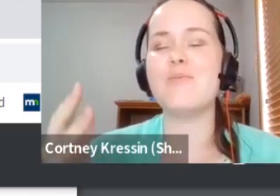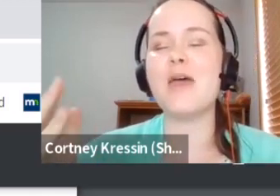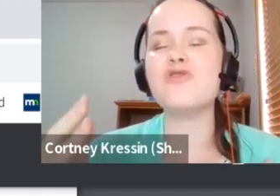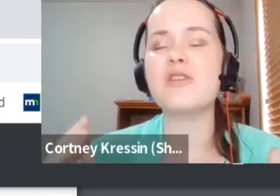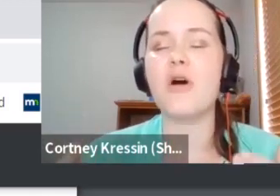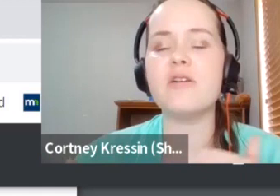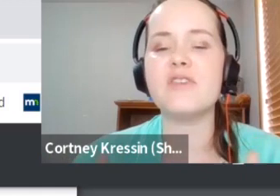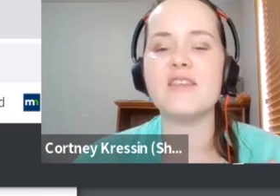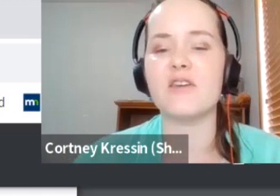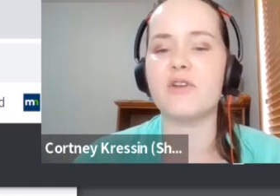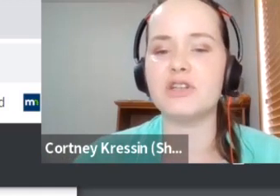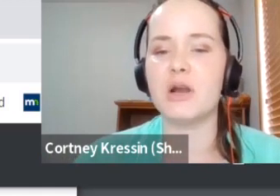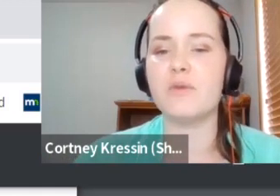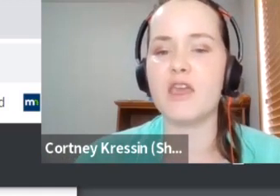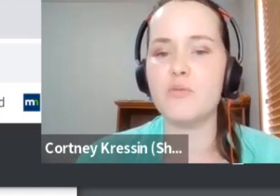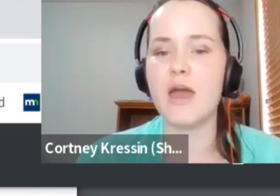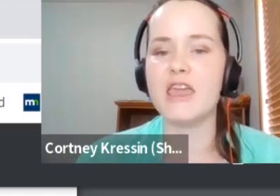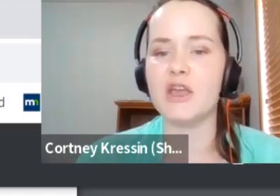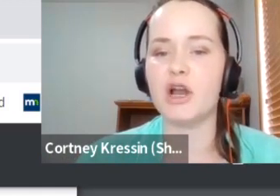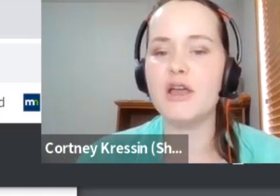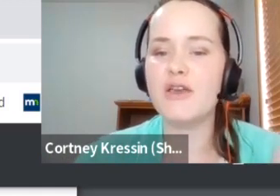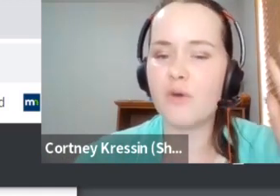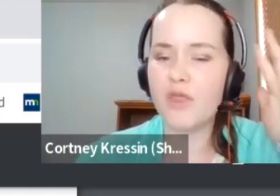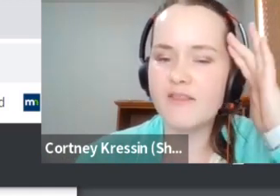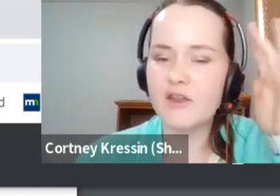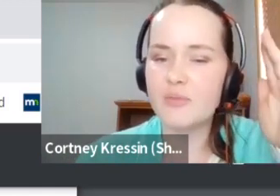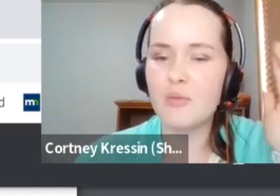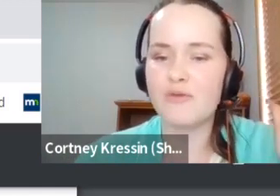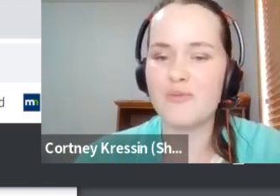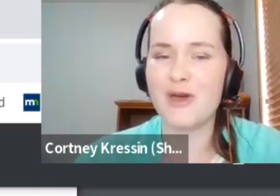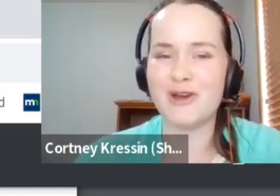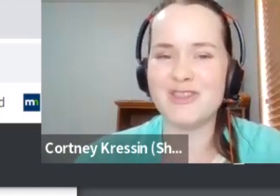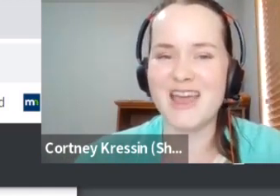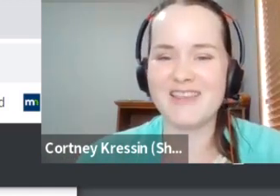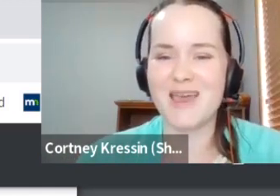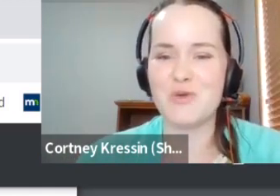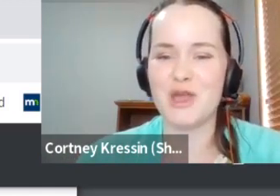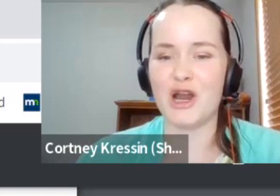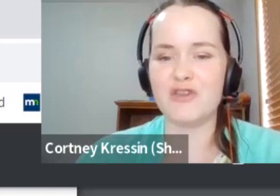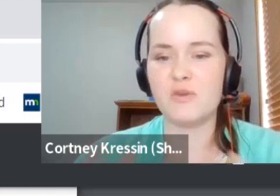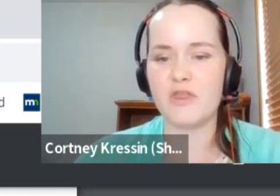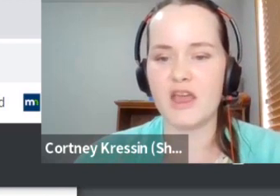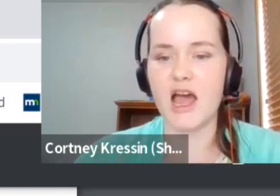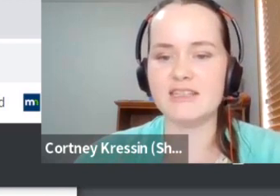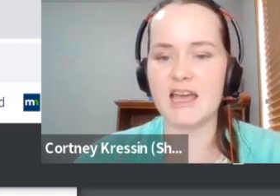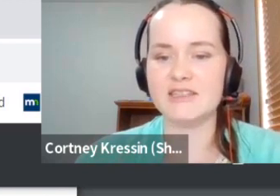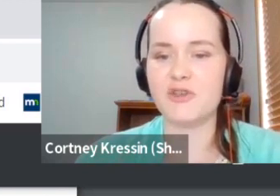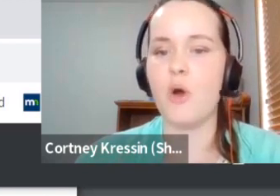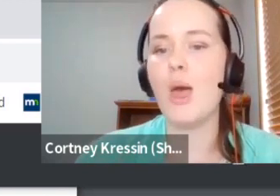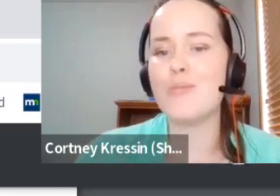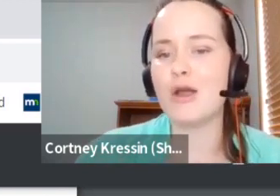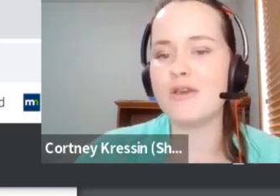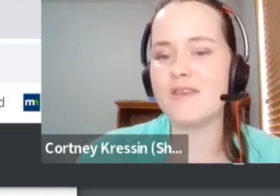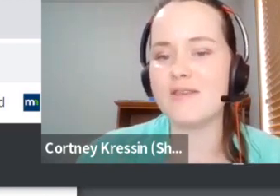to mention all of these different terms that you might hear so that it's a little bit more familiar the next time you hear it, just within context.